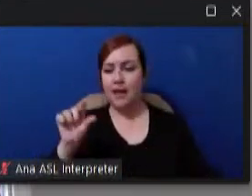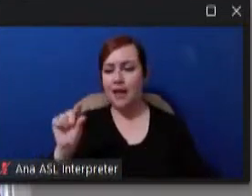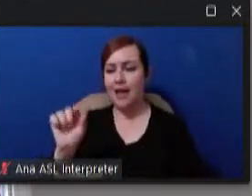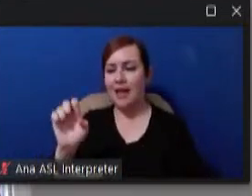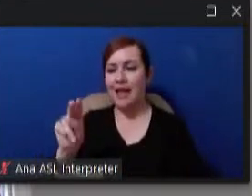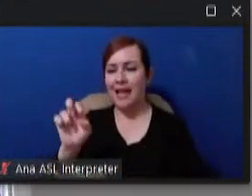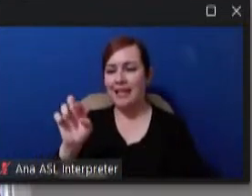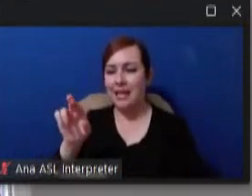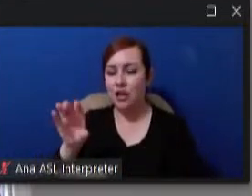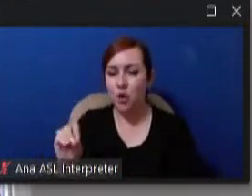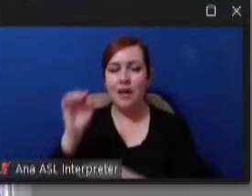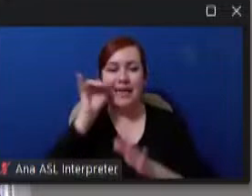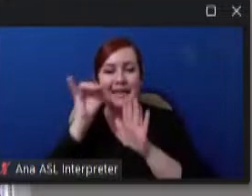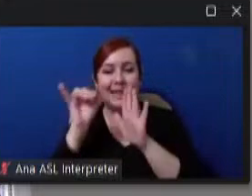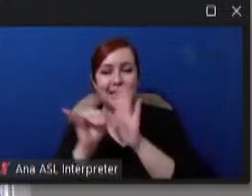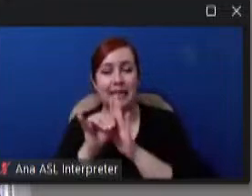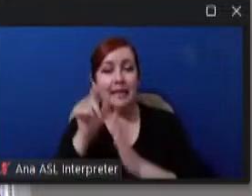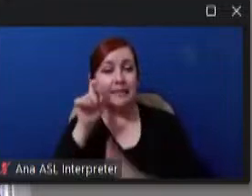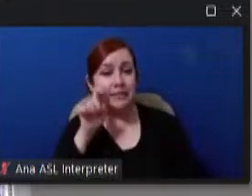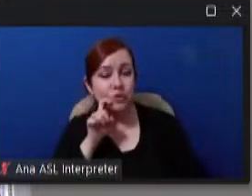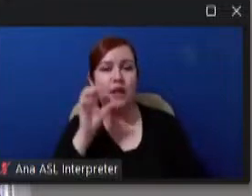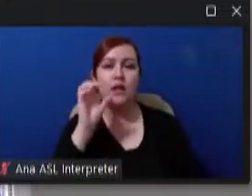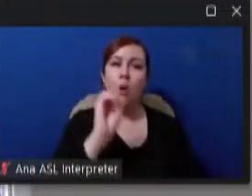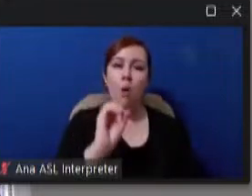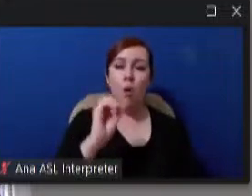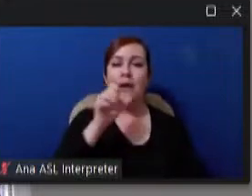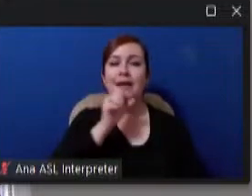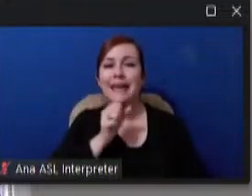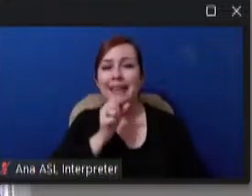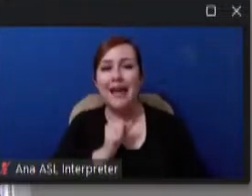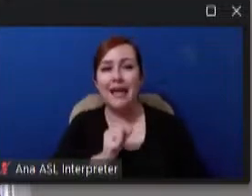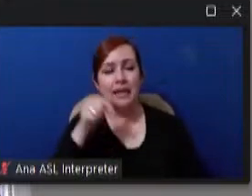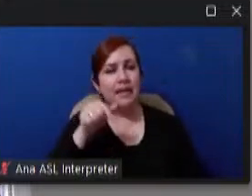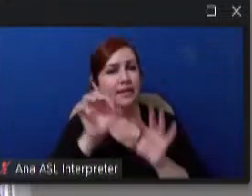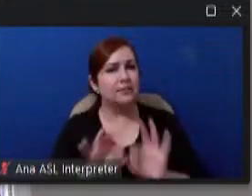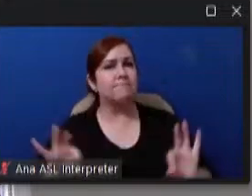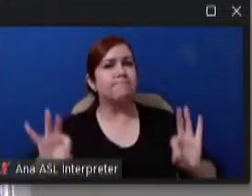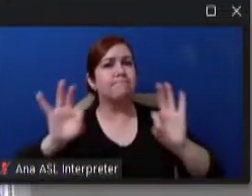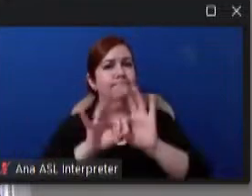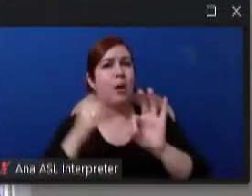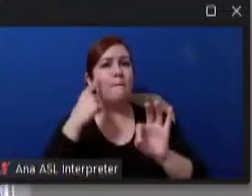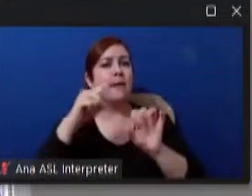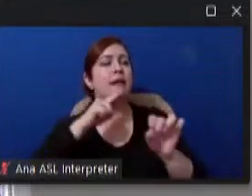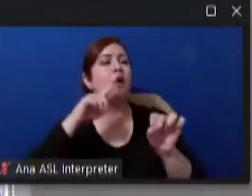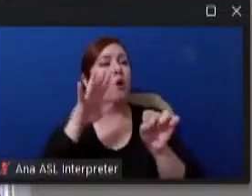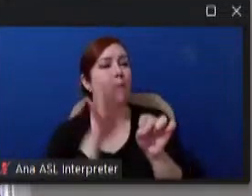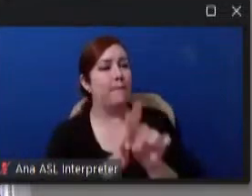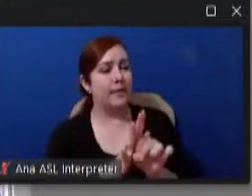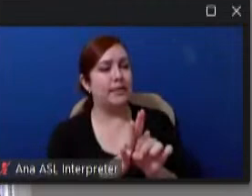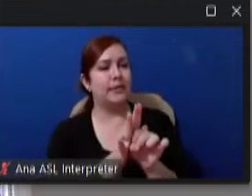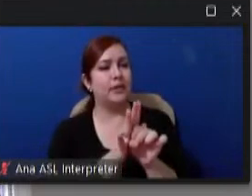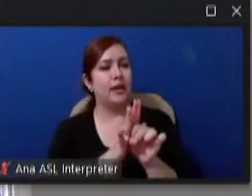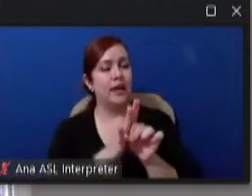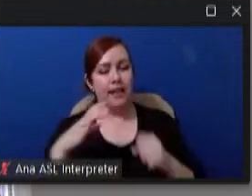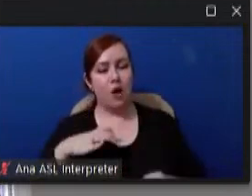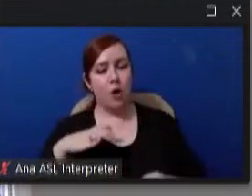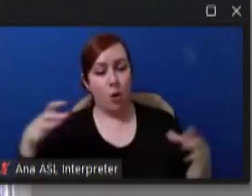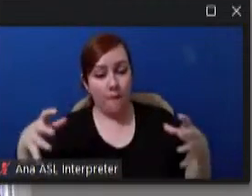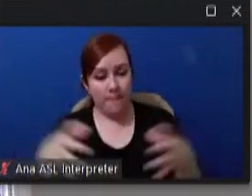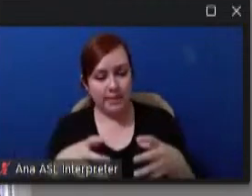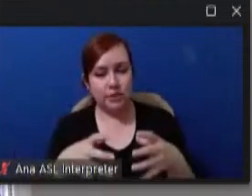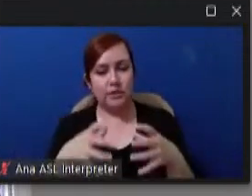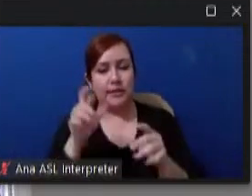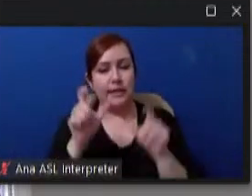whatever their ability, gender, sexual orientation, or age. This in order to